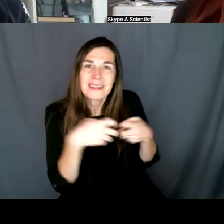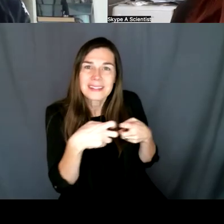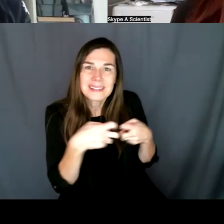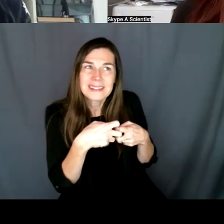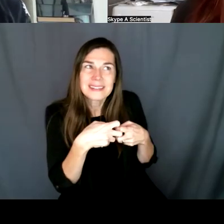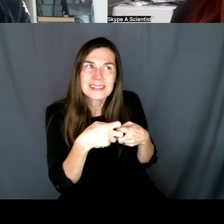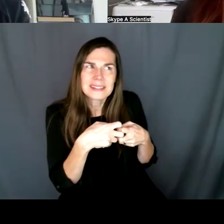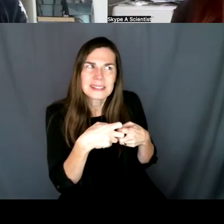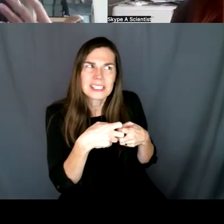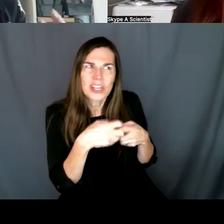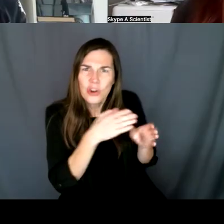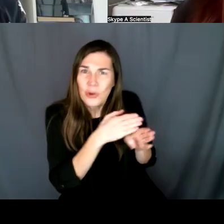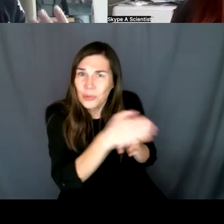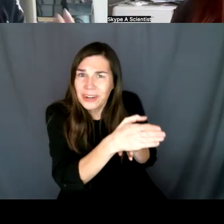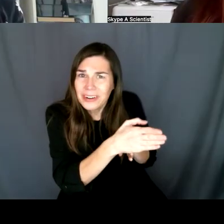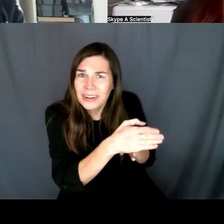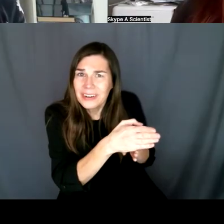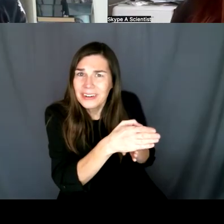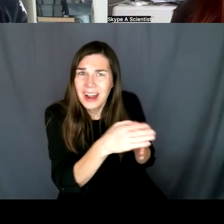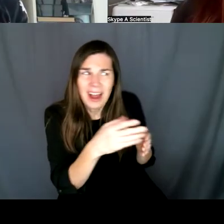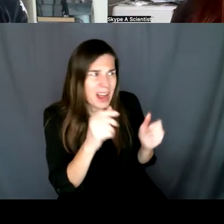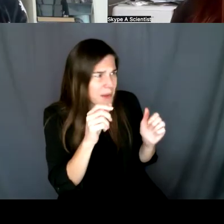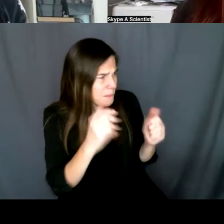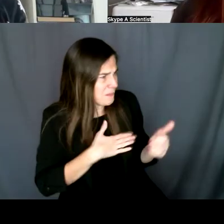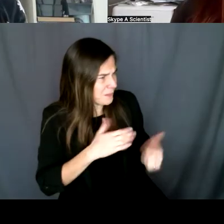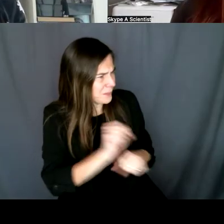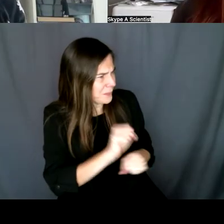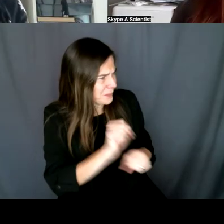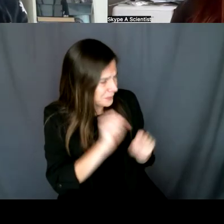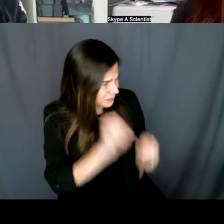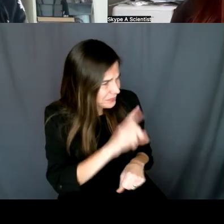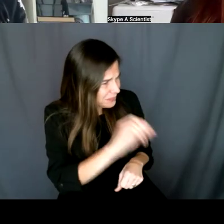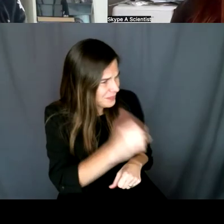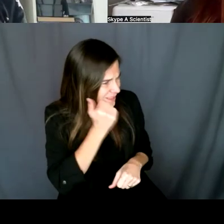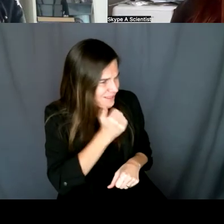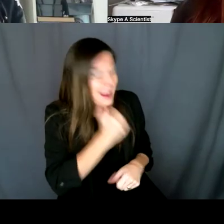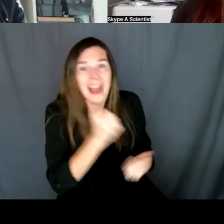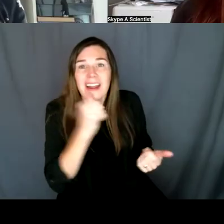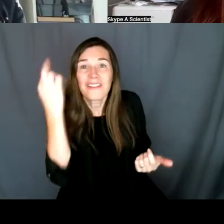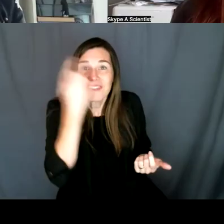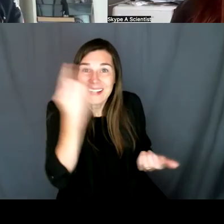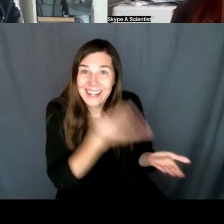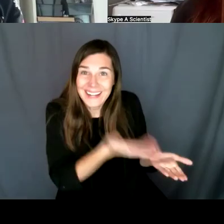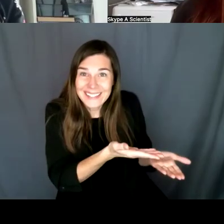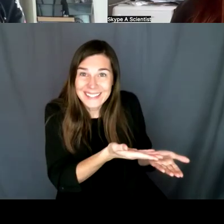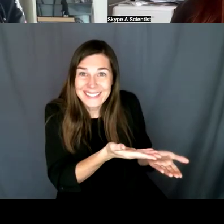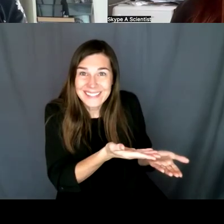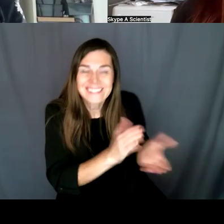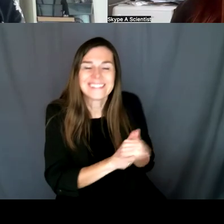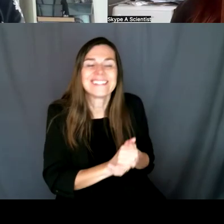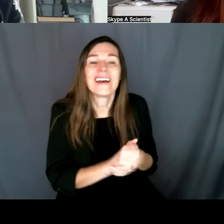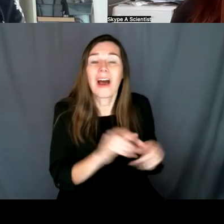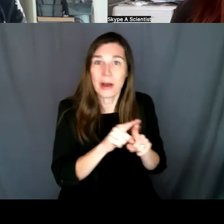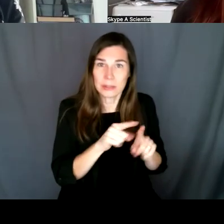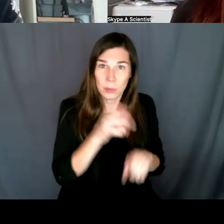like a career. I didn't know that that was something that you could do. I especially also didn't know that that was something that